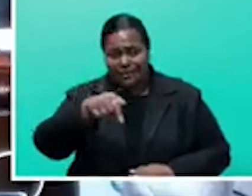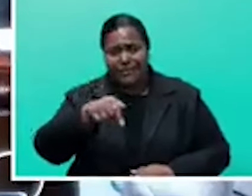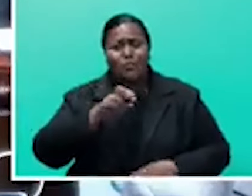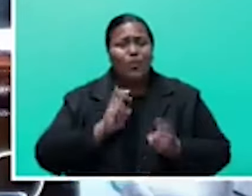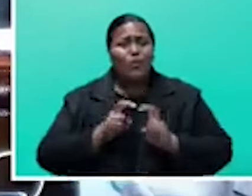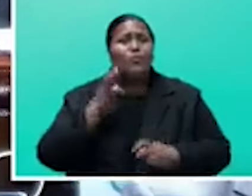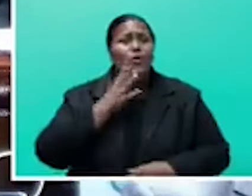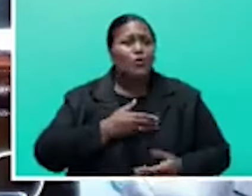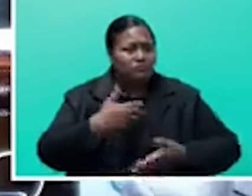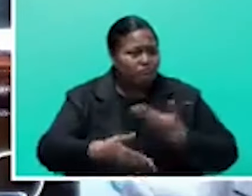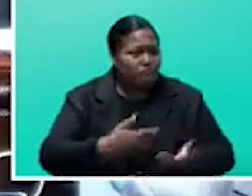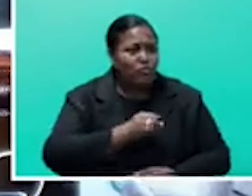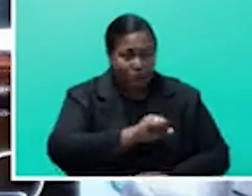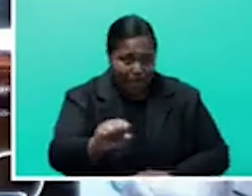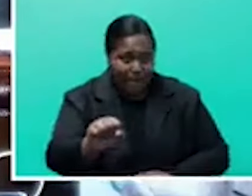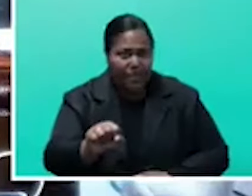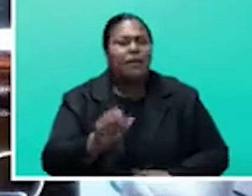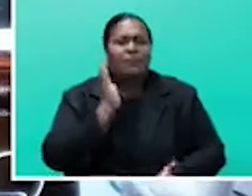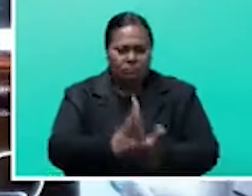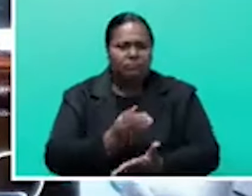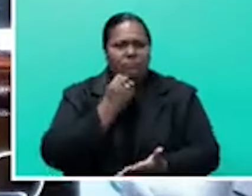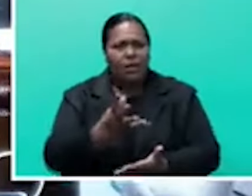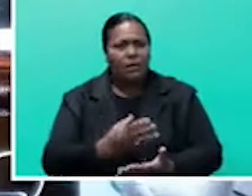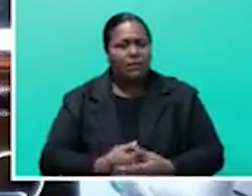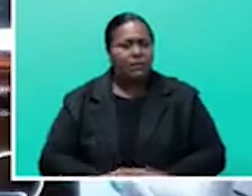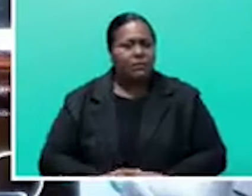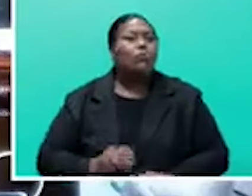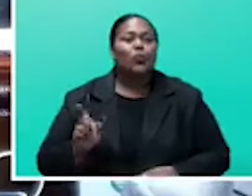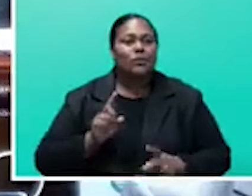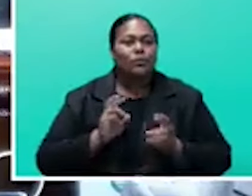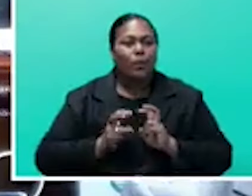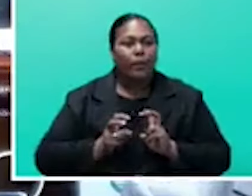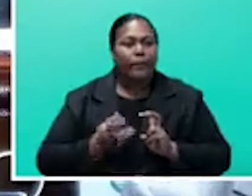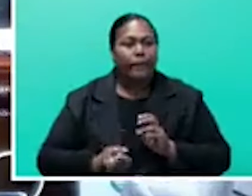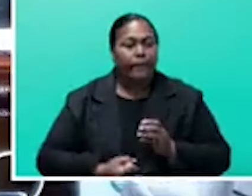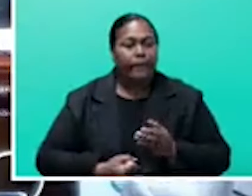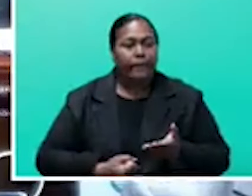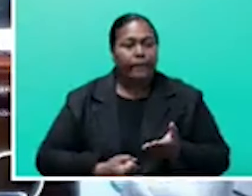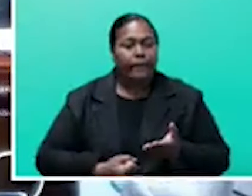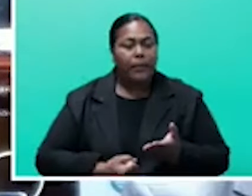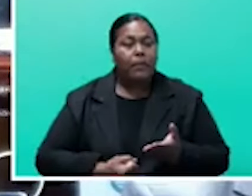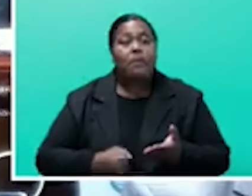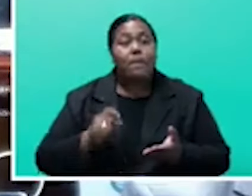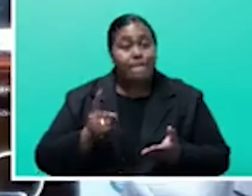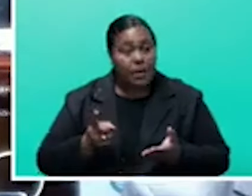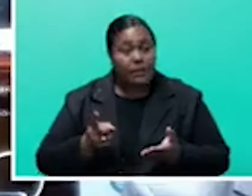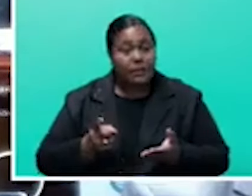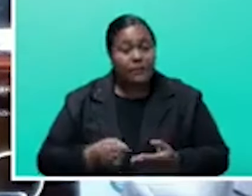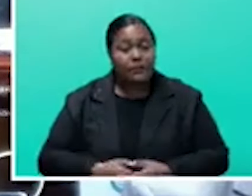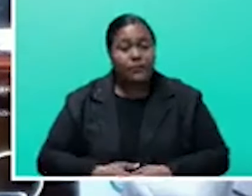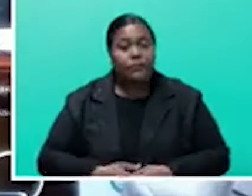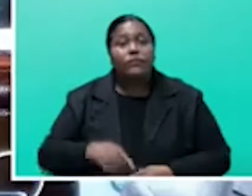talk to them, they tell you quite directly what the problem is. But that is